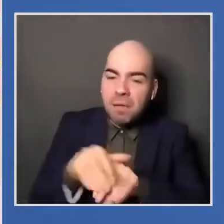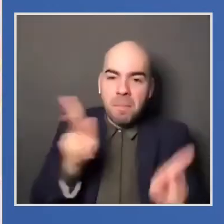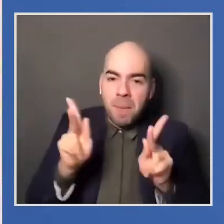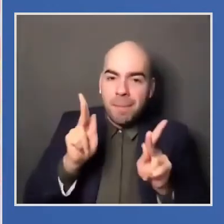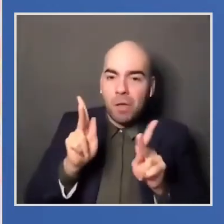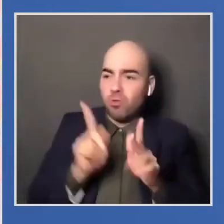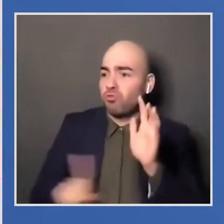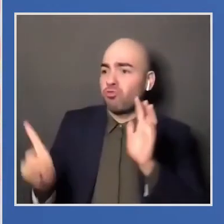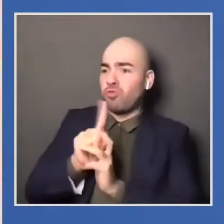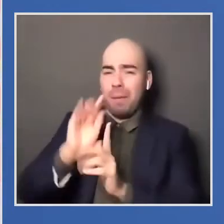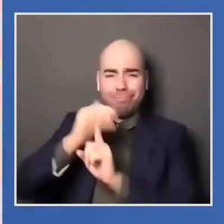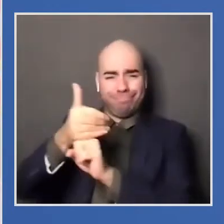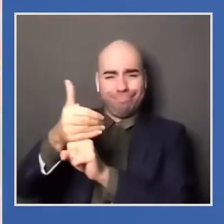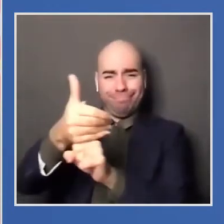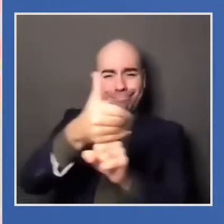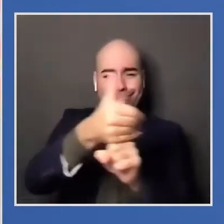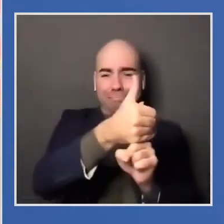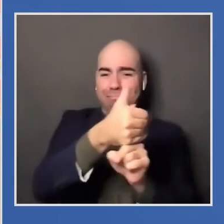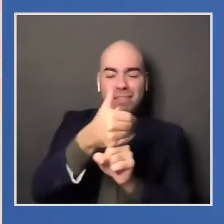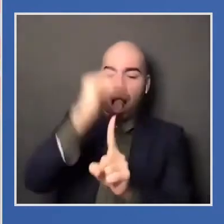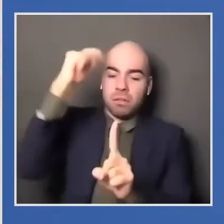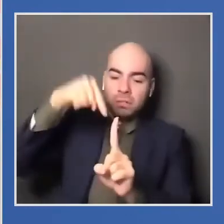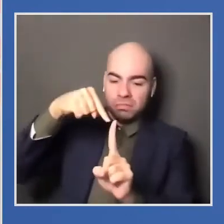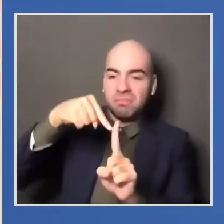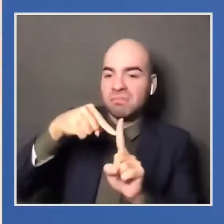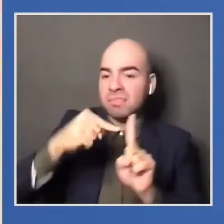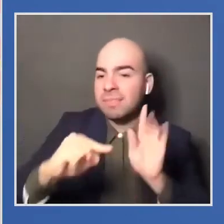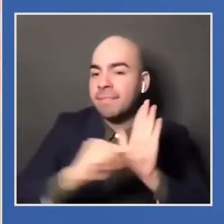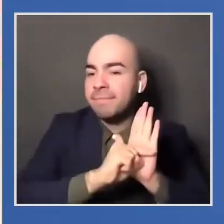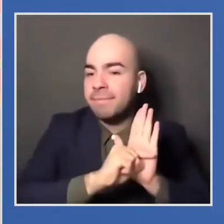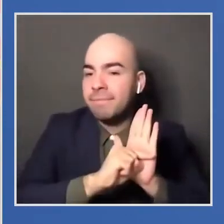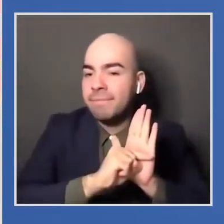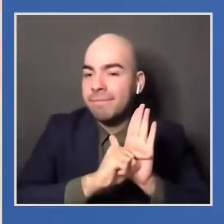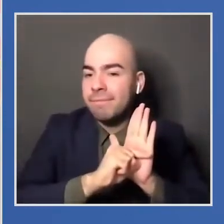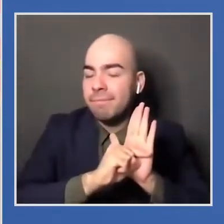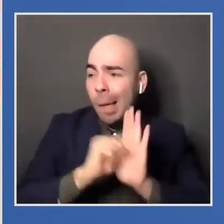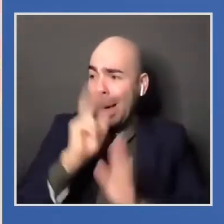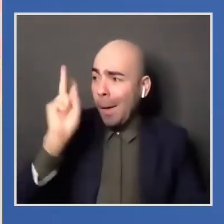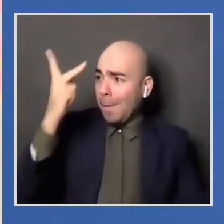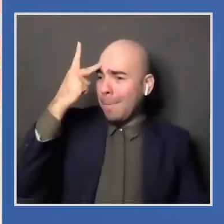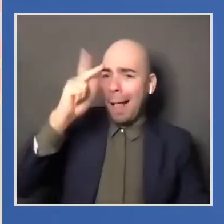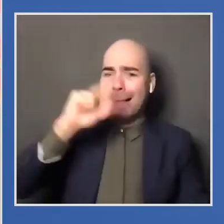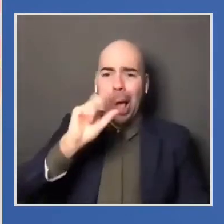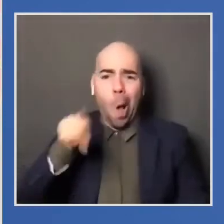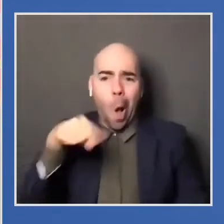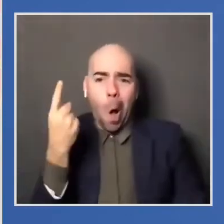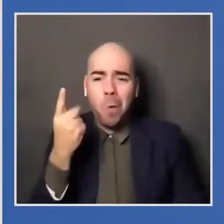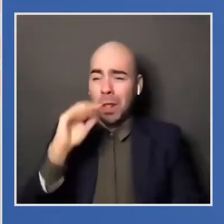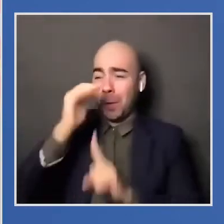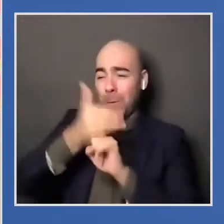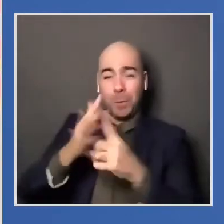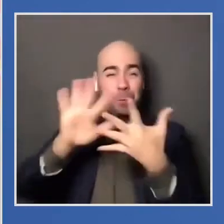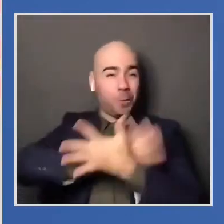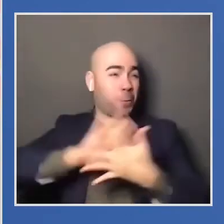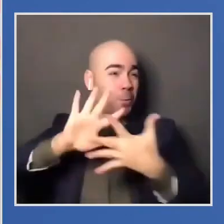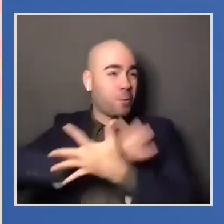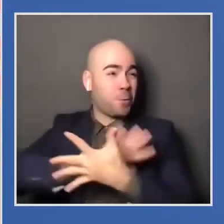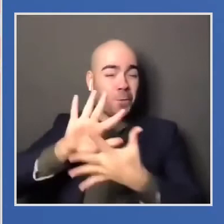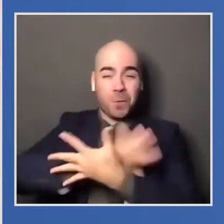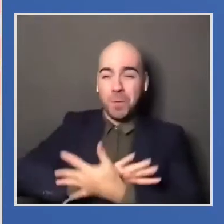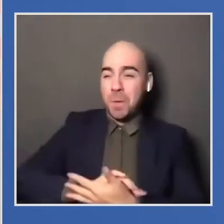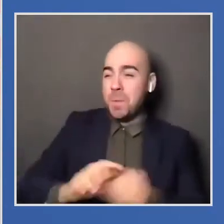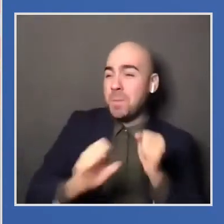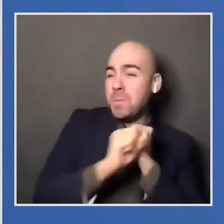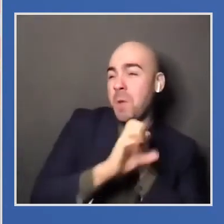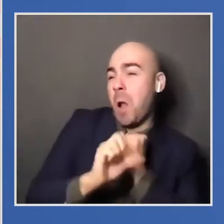on to say, politics is something more noble than posturing, marketing, and media spin. These sow nothing